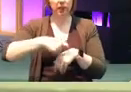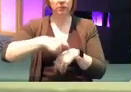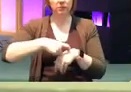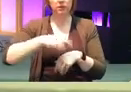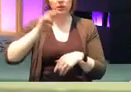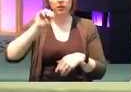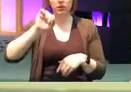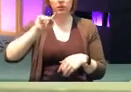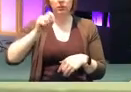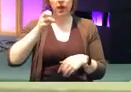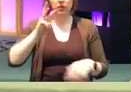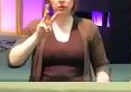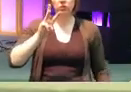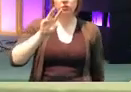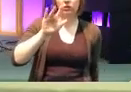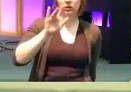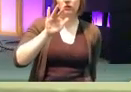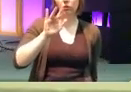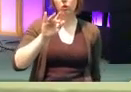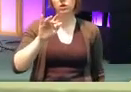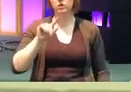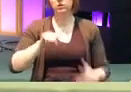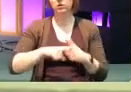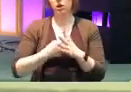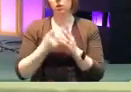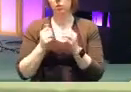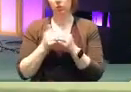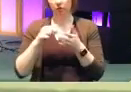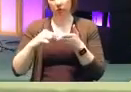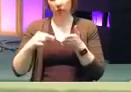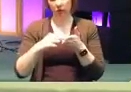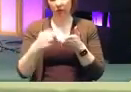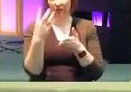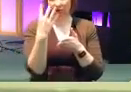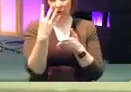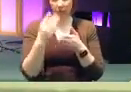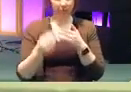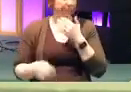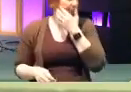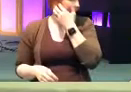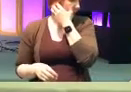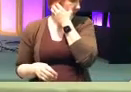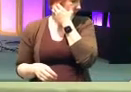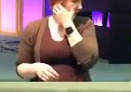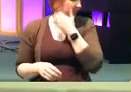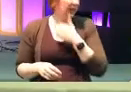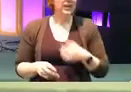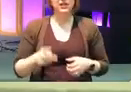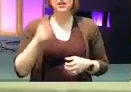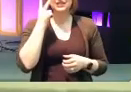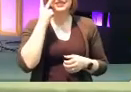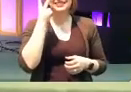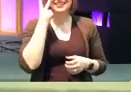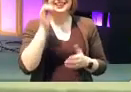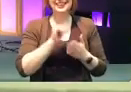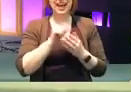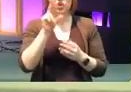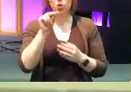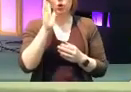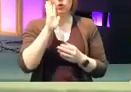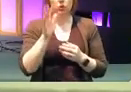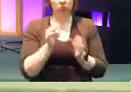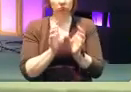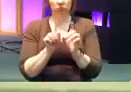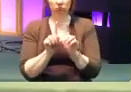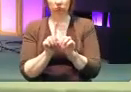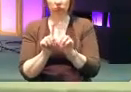Matthew 24, starting with verse 4. It says, see that no one leads you astray, for many will come in